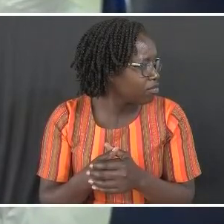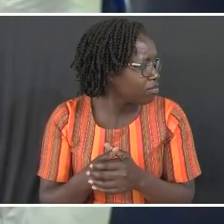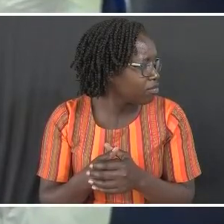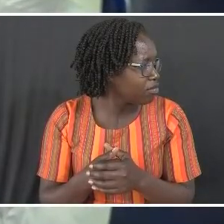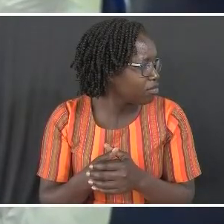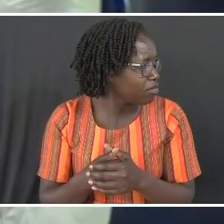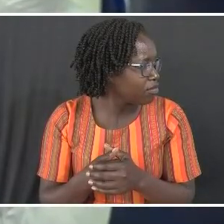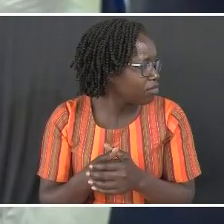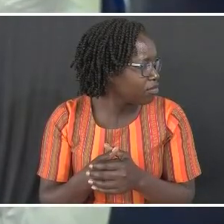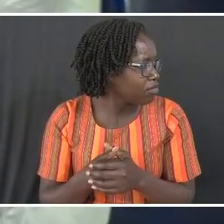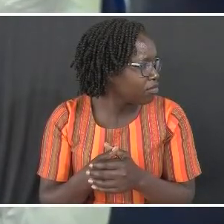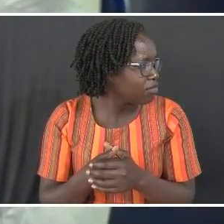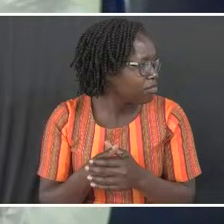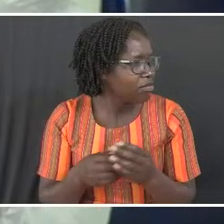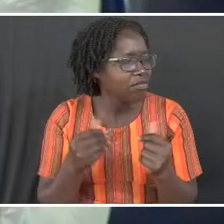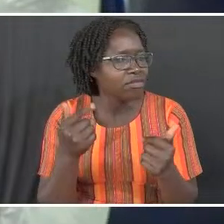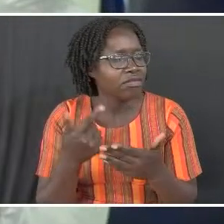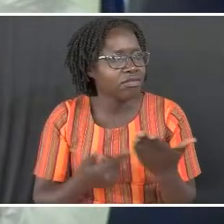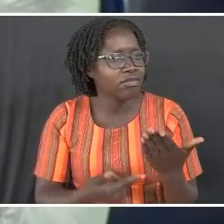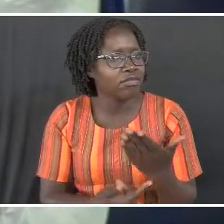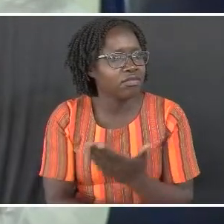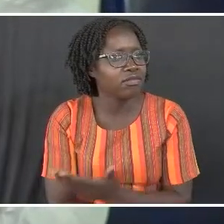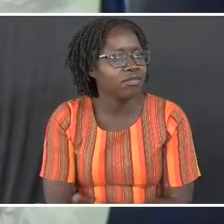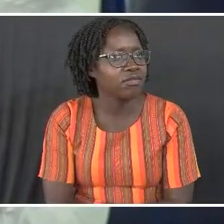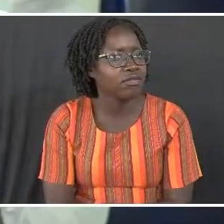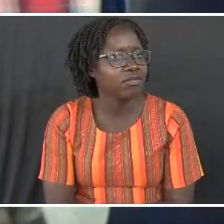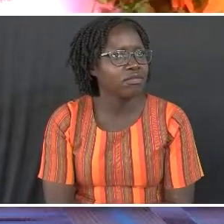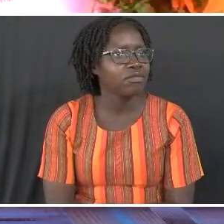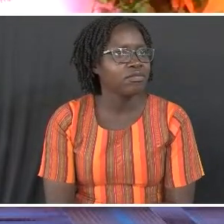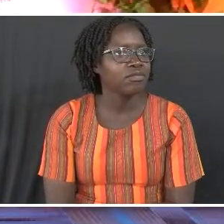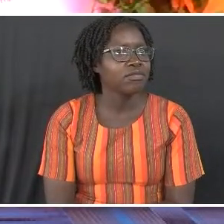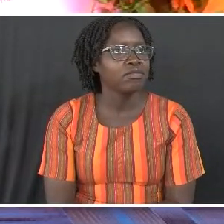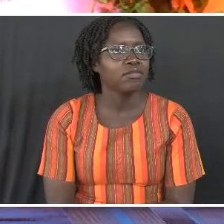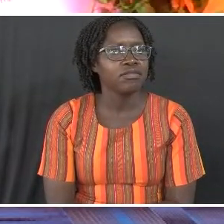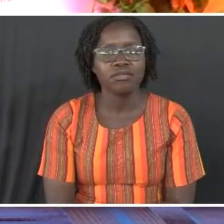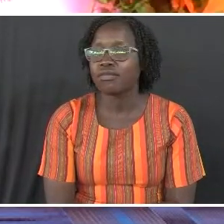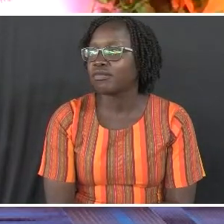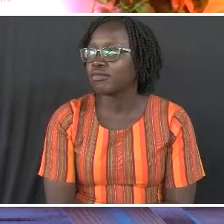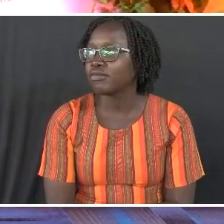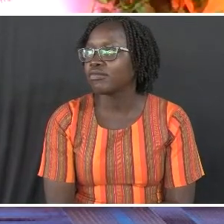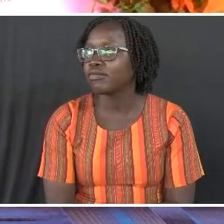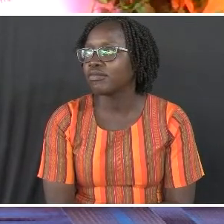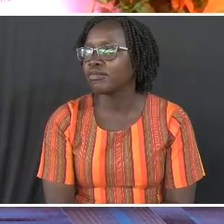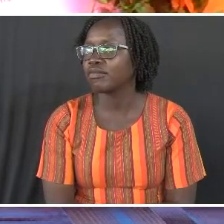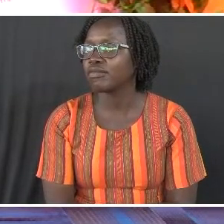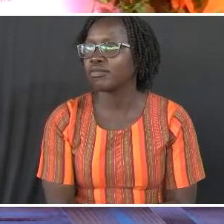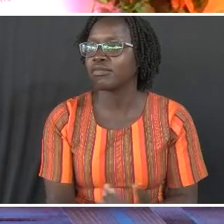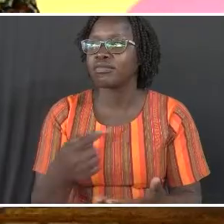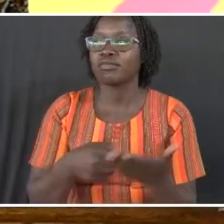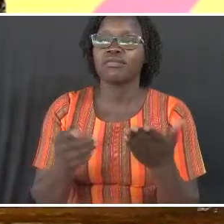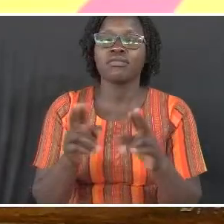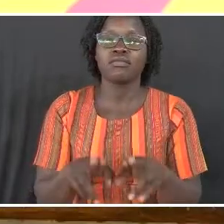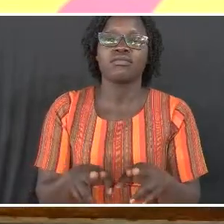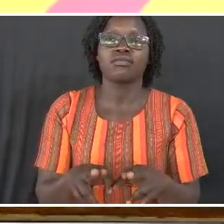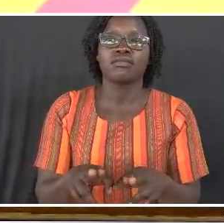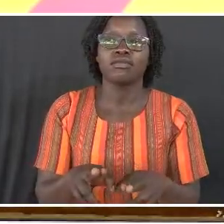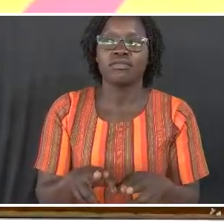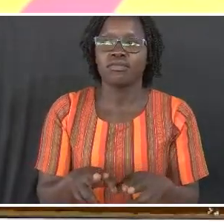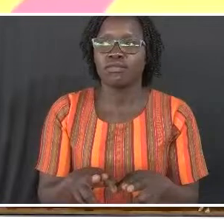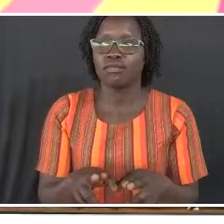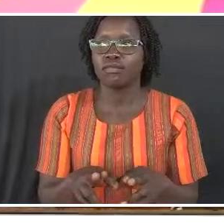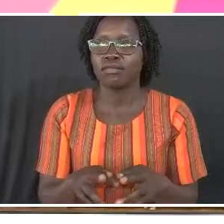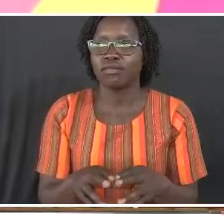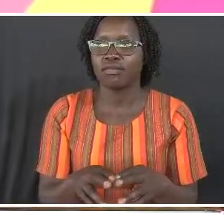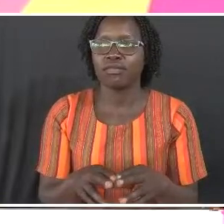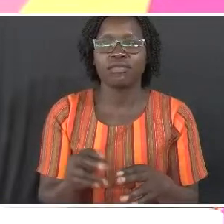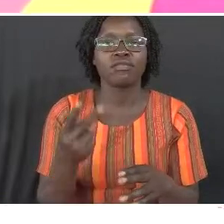inside. And what is the solution for that? Thank you. Yeah, so what happens is we have